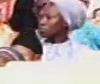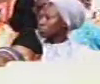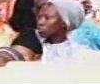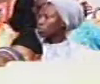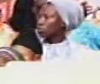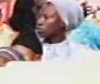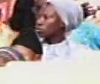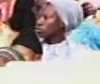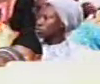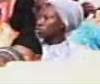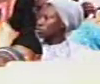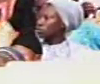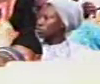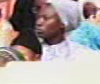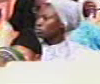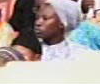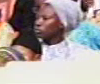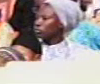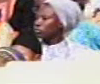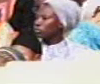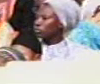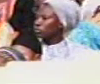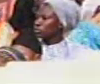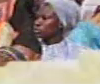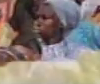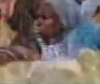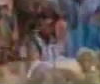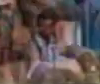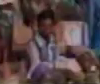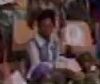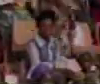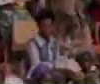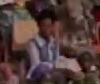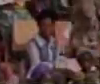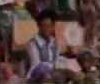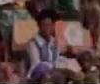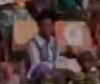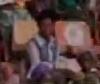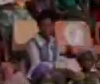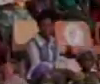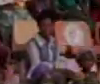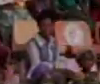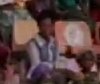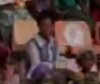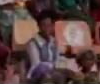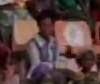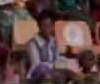wise, what are we going to do? What are we going to do, children?